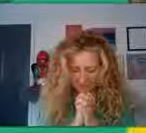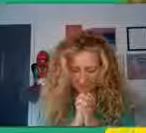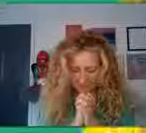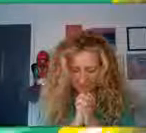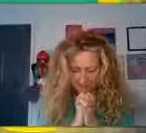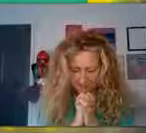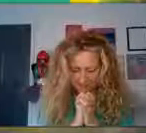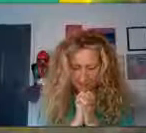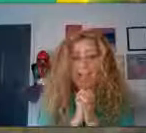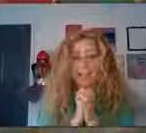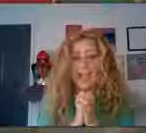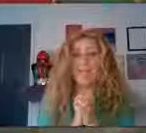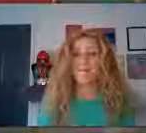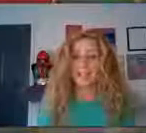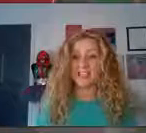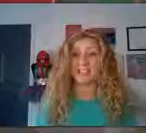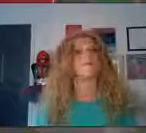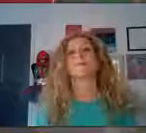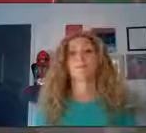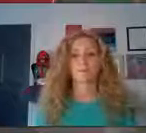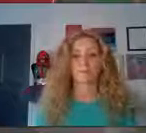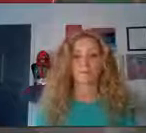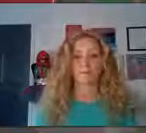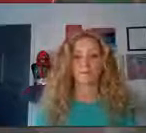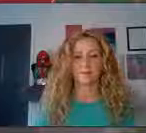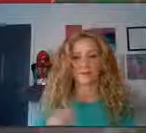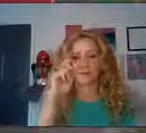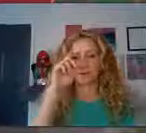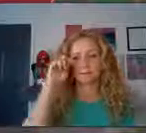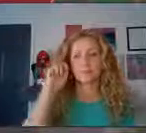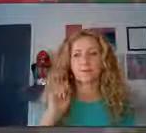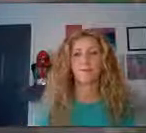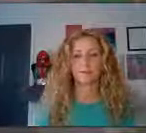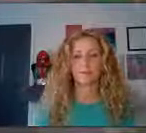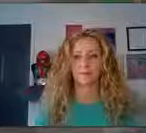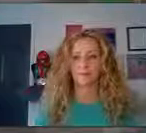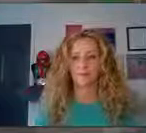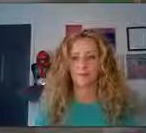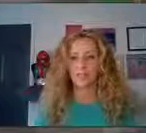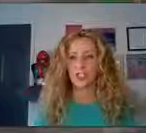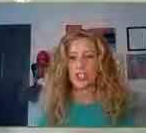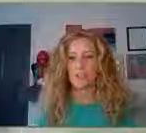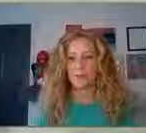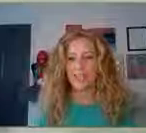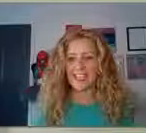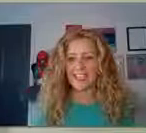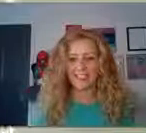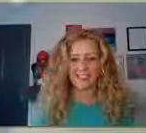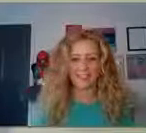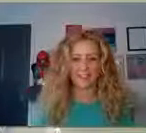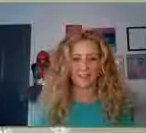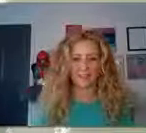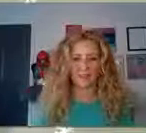name, amen. Amen. Okay, let's do this. Good job, Blinky.